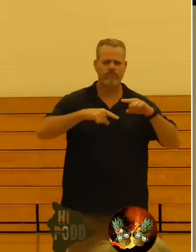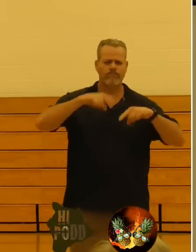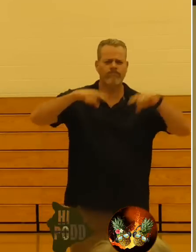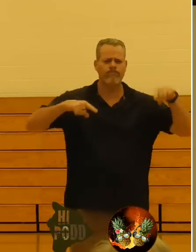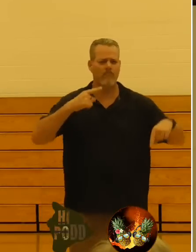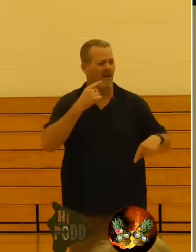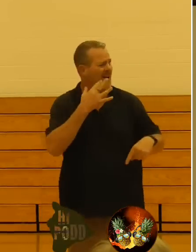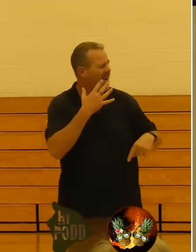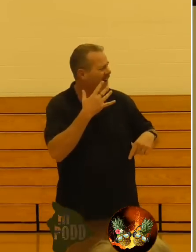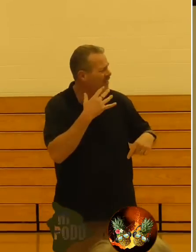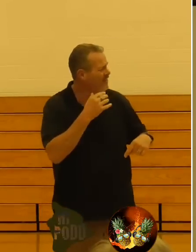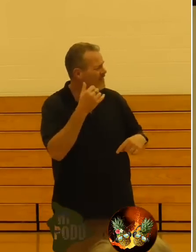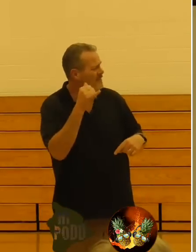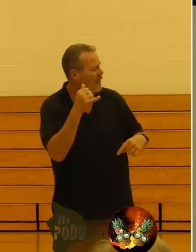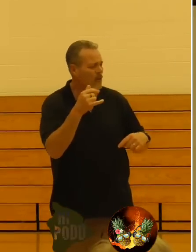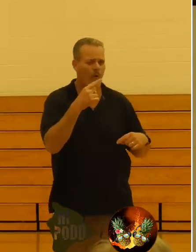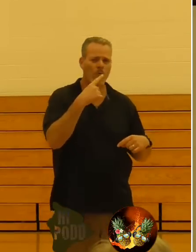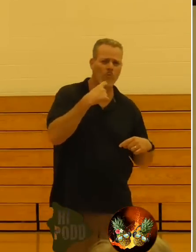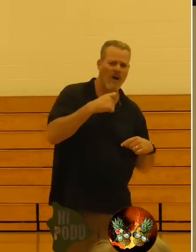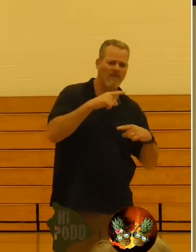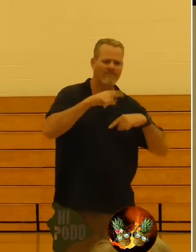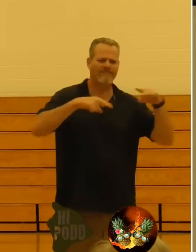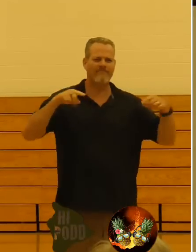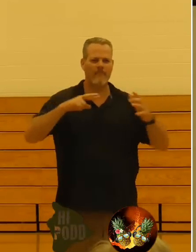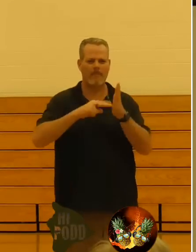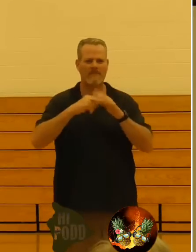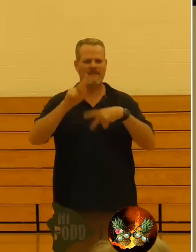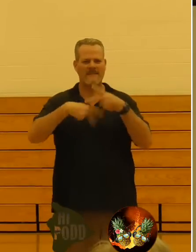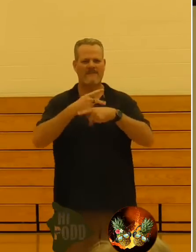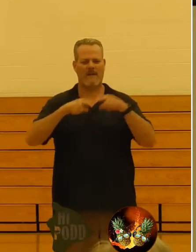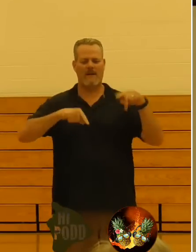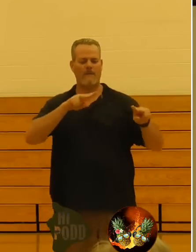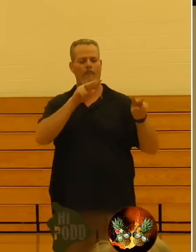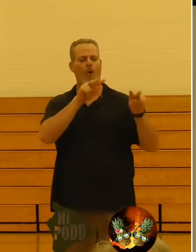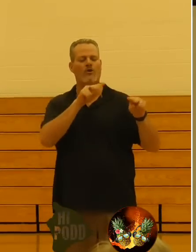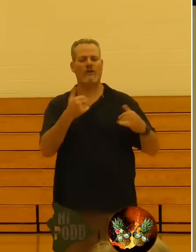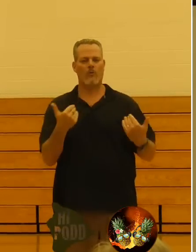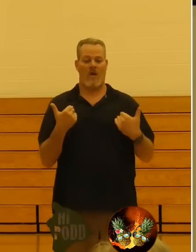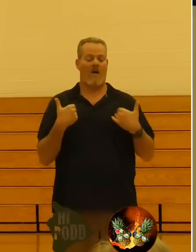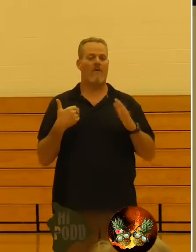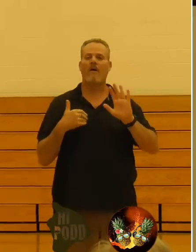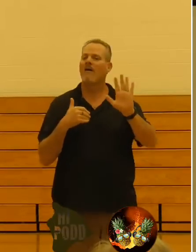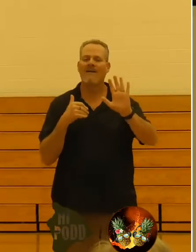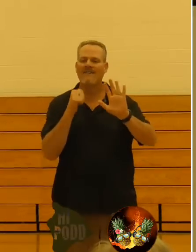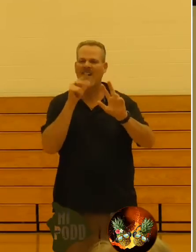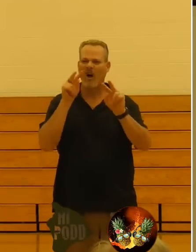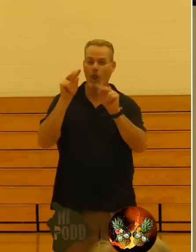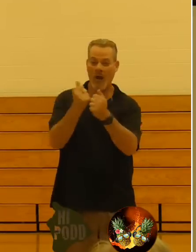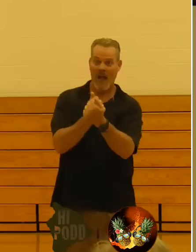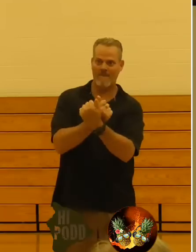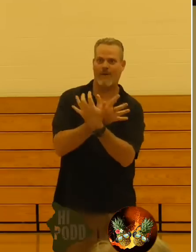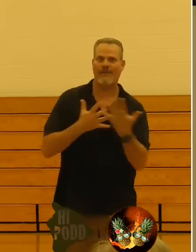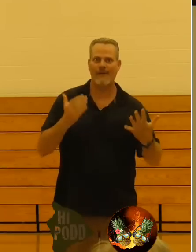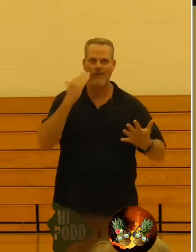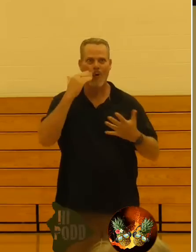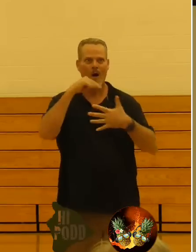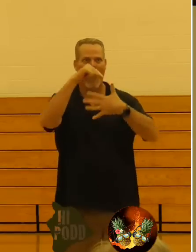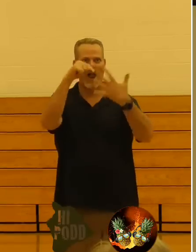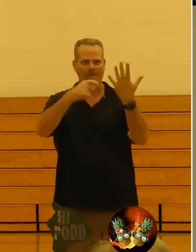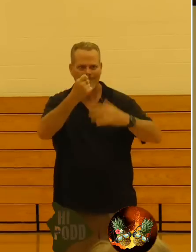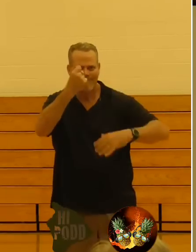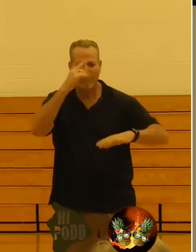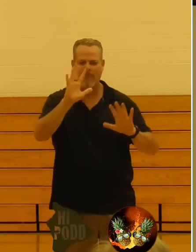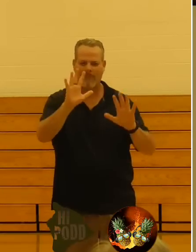the different kinds of monitoring that we have. I don't expect you to look at all the dots and see what they are, but